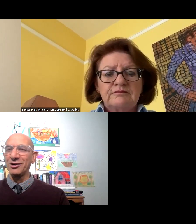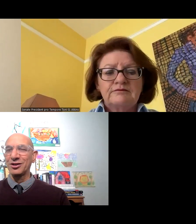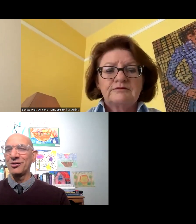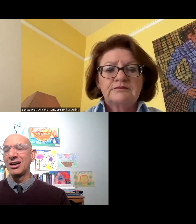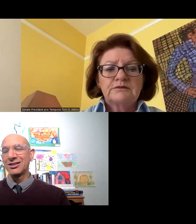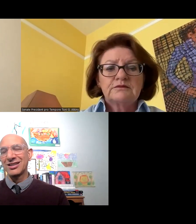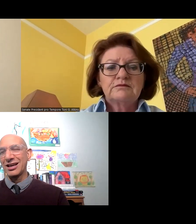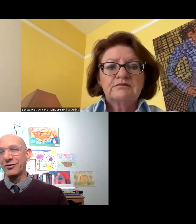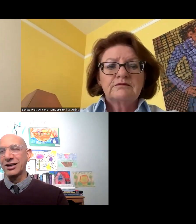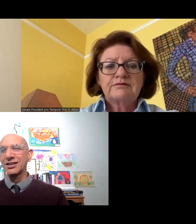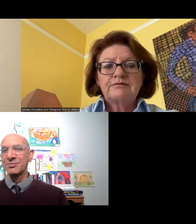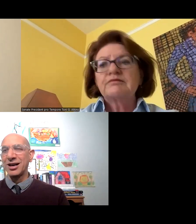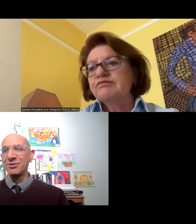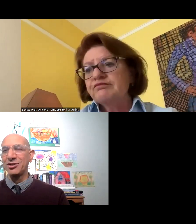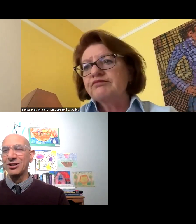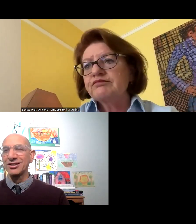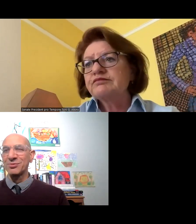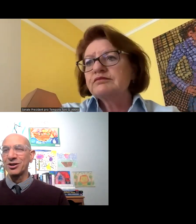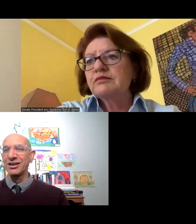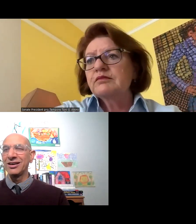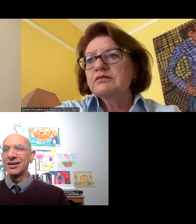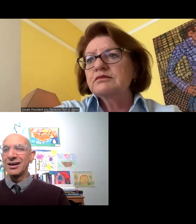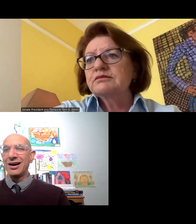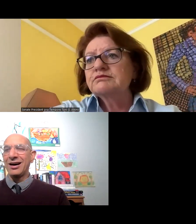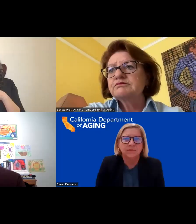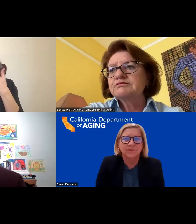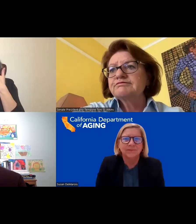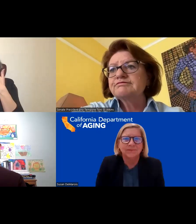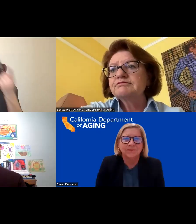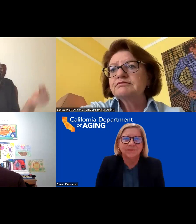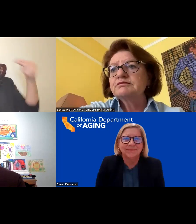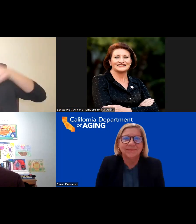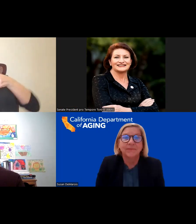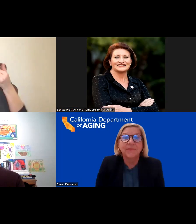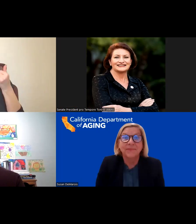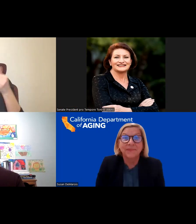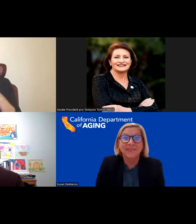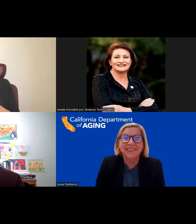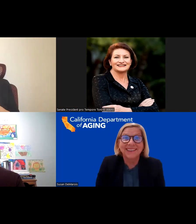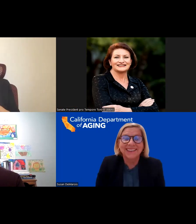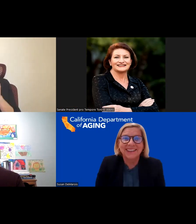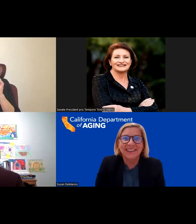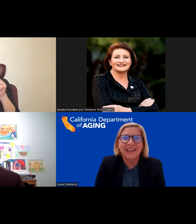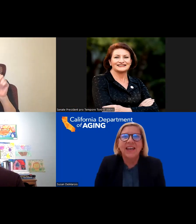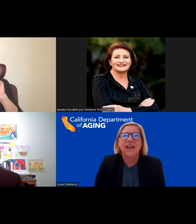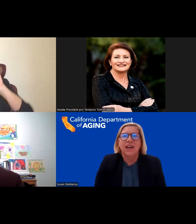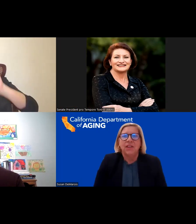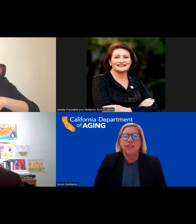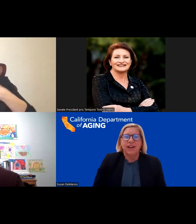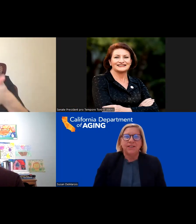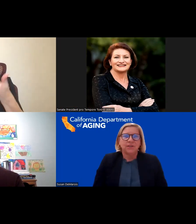going to go. So just thank you for taking some time to join us this morning. Susan, I think we turn it back to you now,